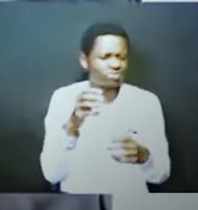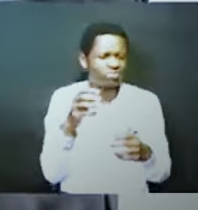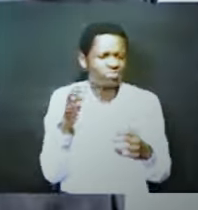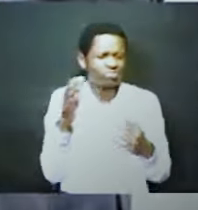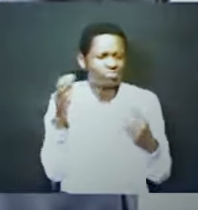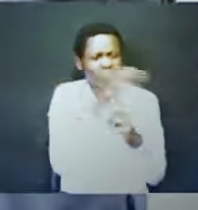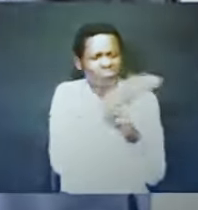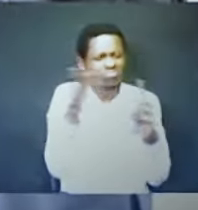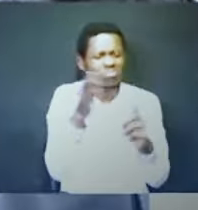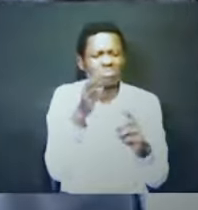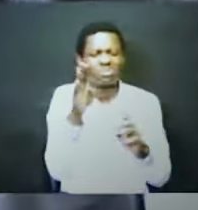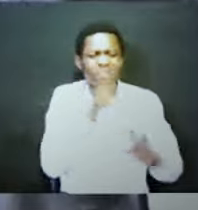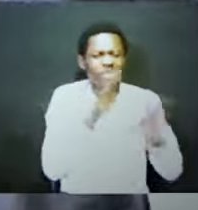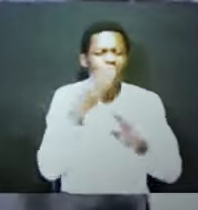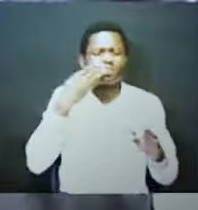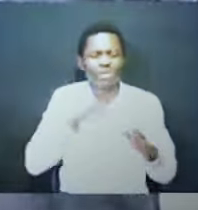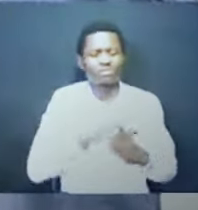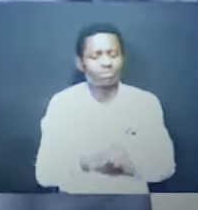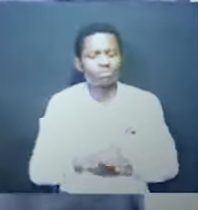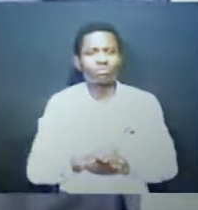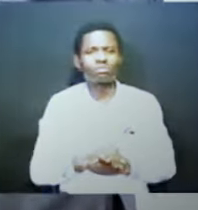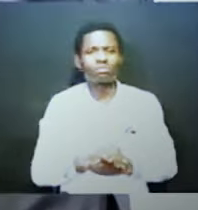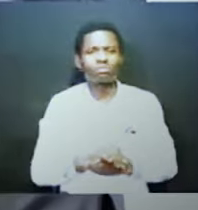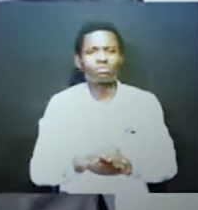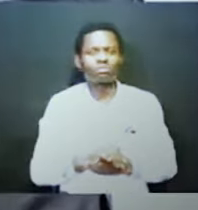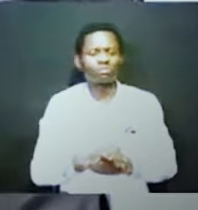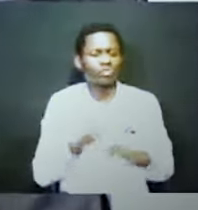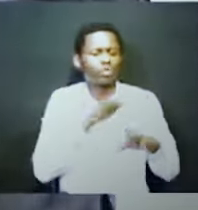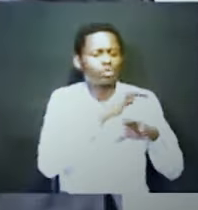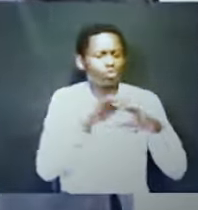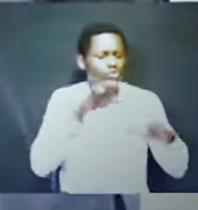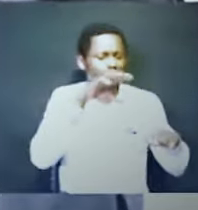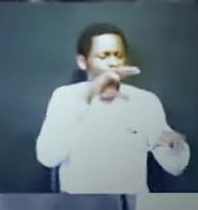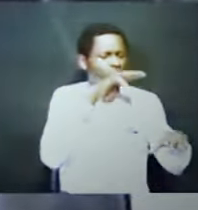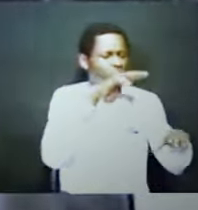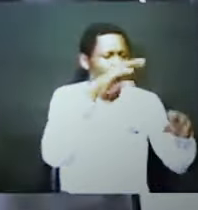Don't build houses. Don't possess